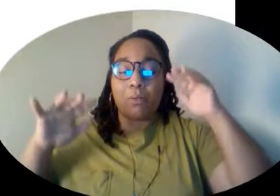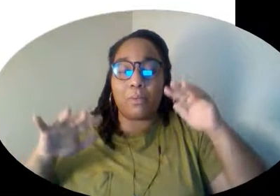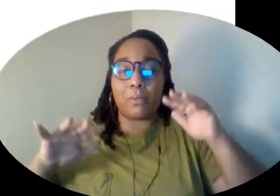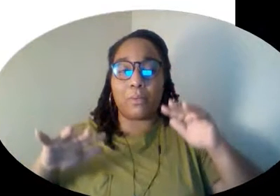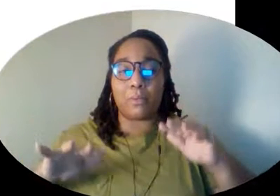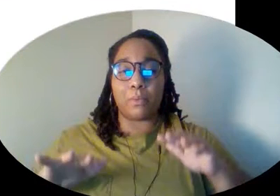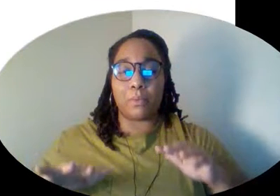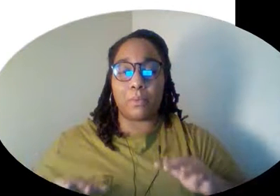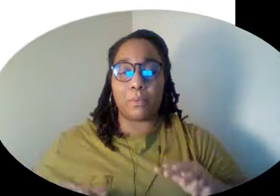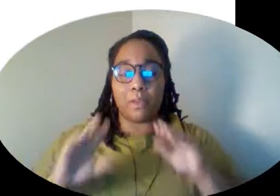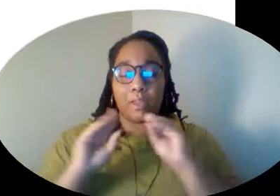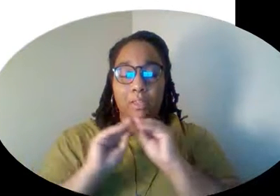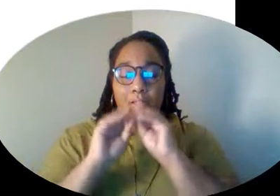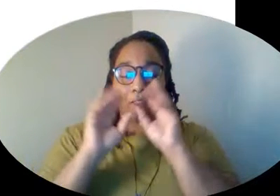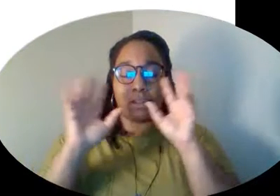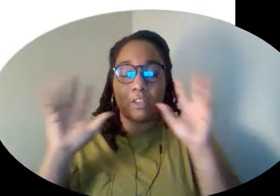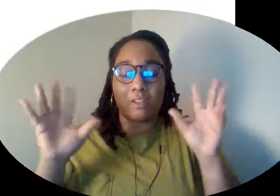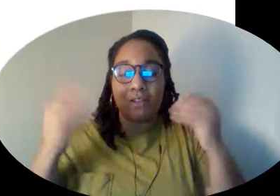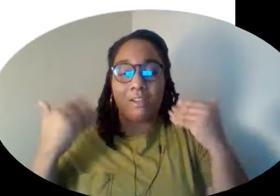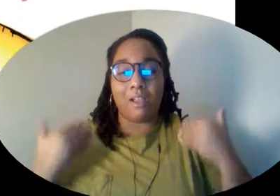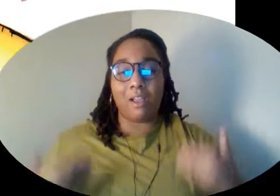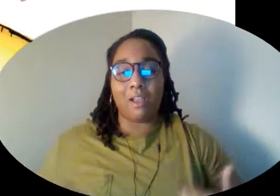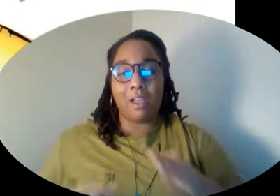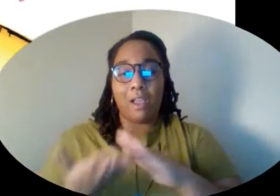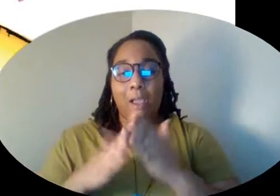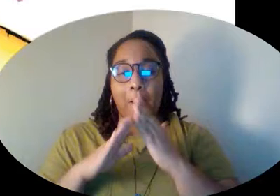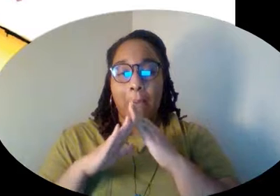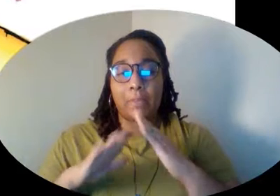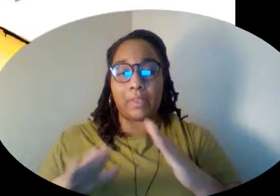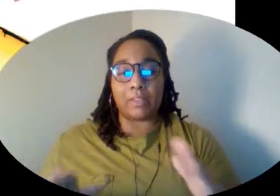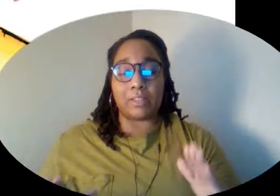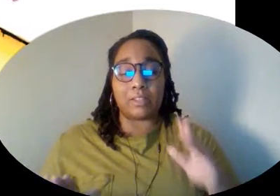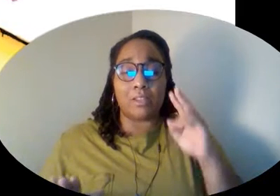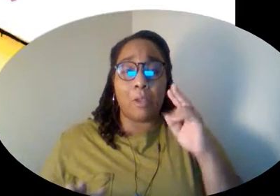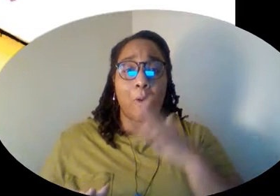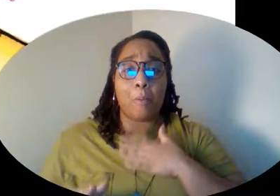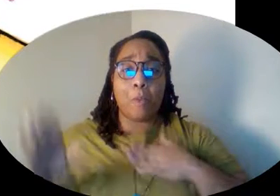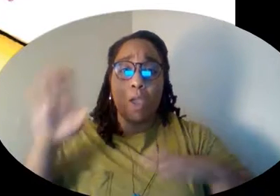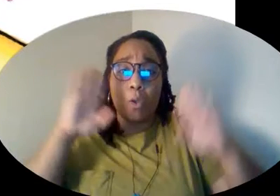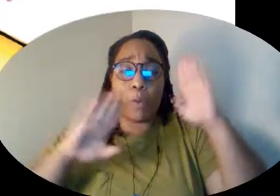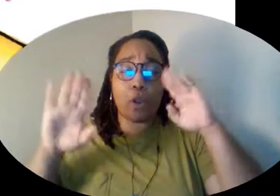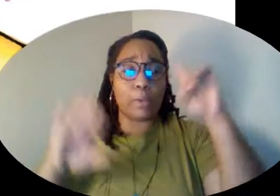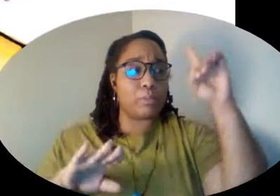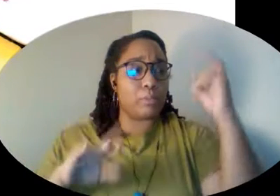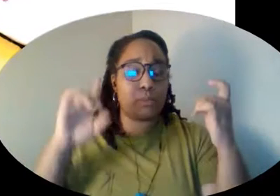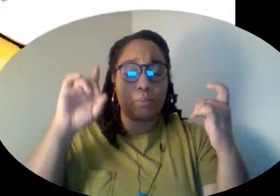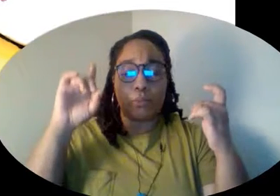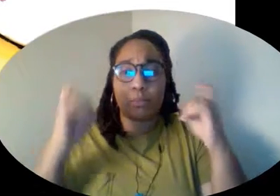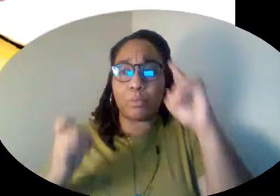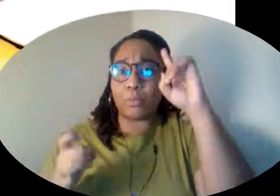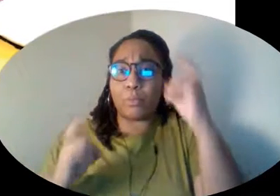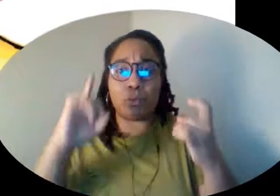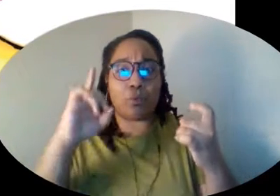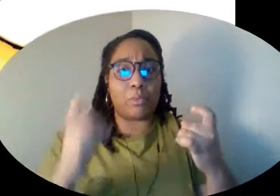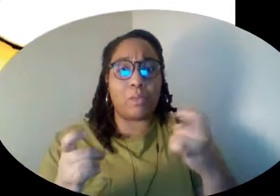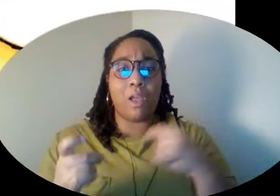begins to clear. I am peace. I can watch my worries gently pop and disappear. I let